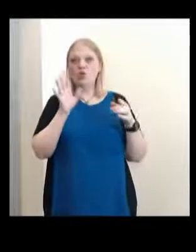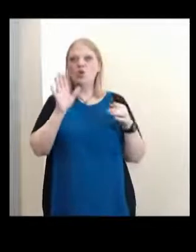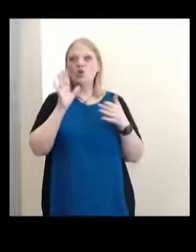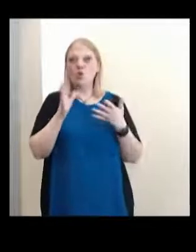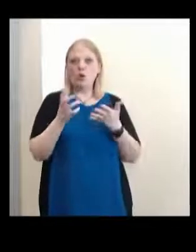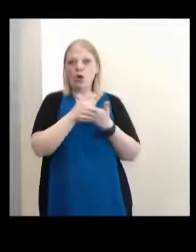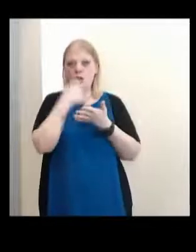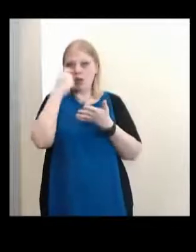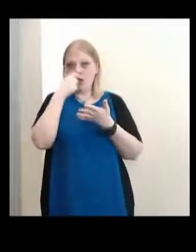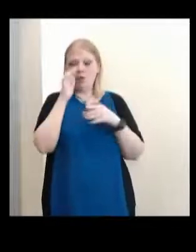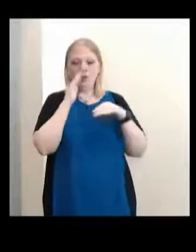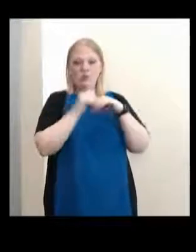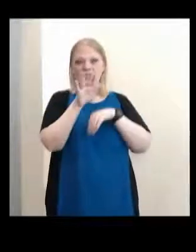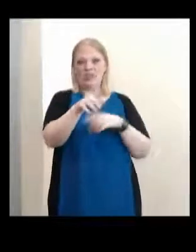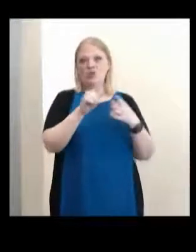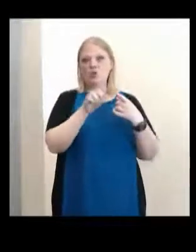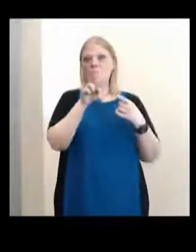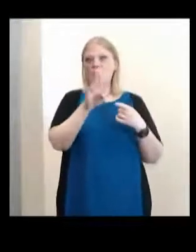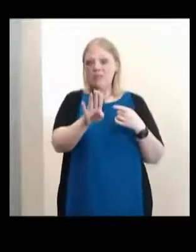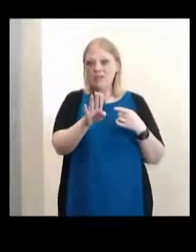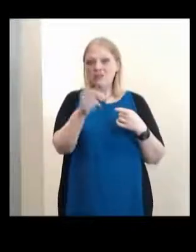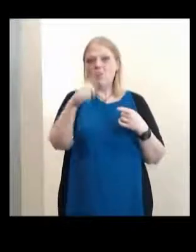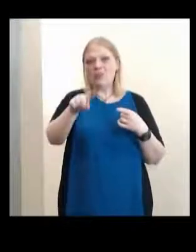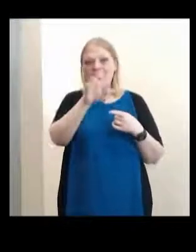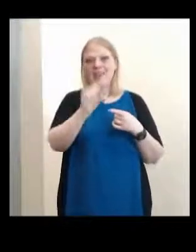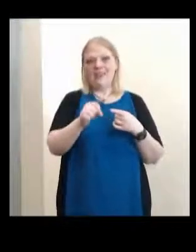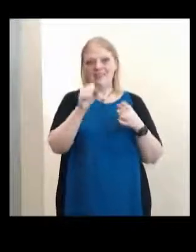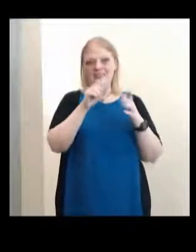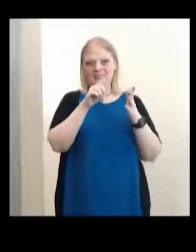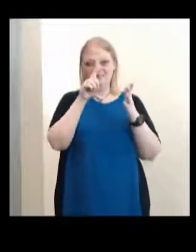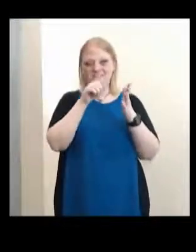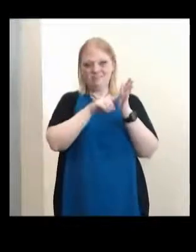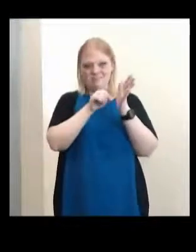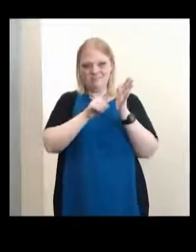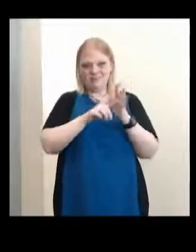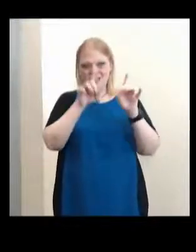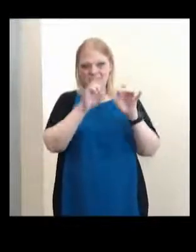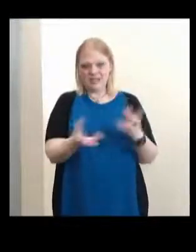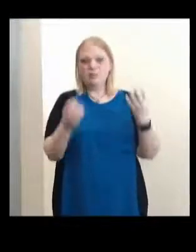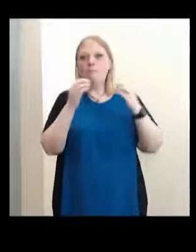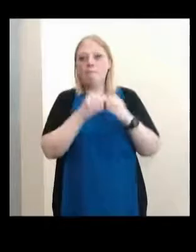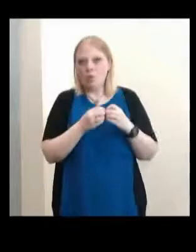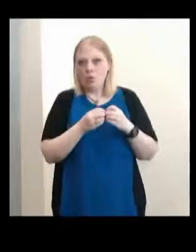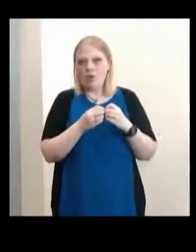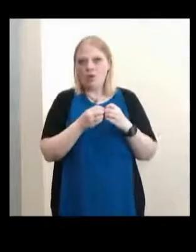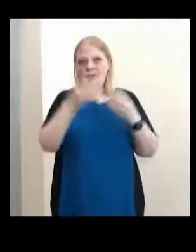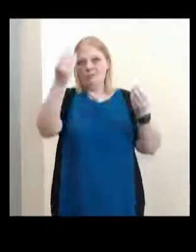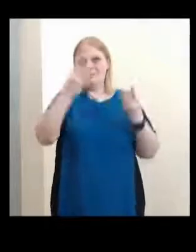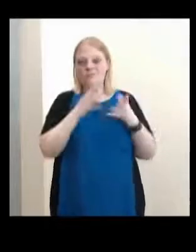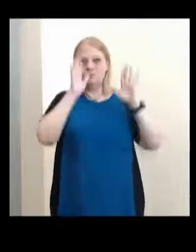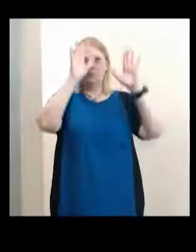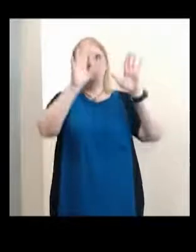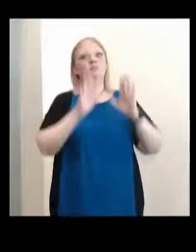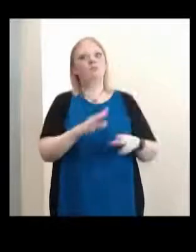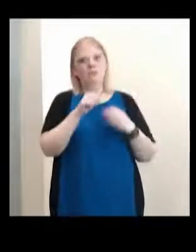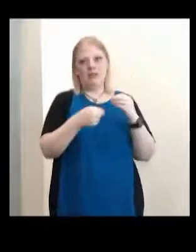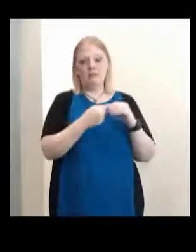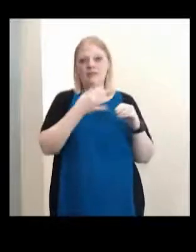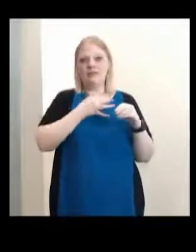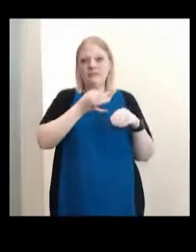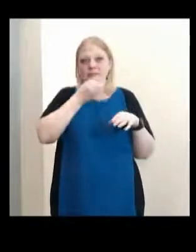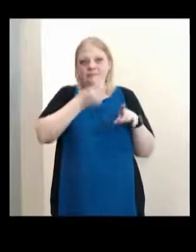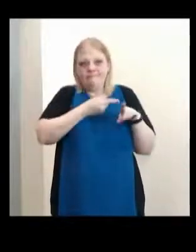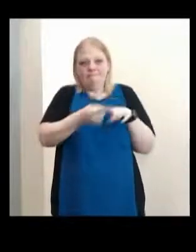to UB to get that genetic sequencing and provide us with great, important information about the epidemiology